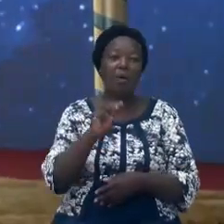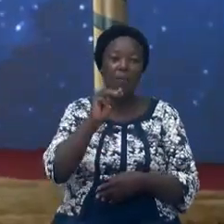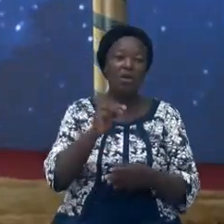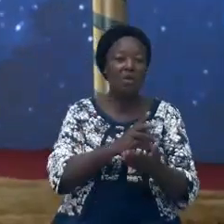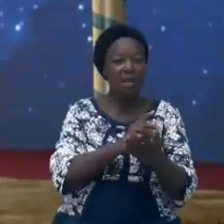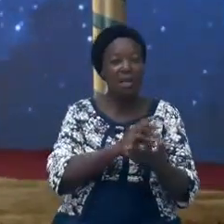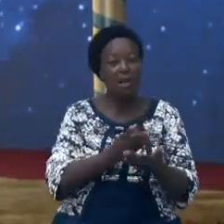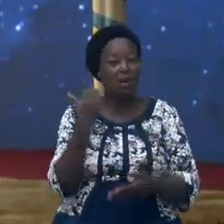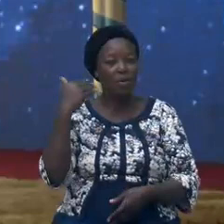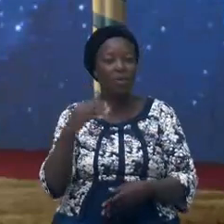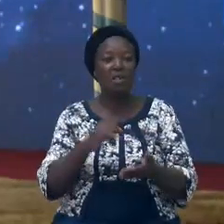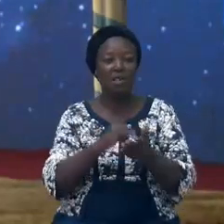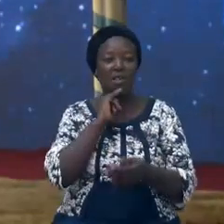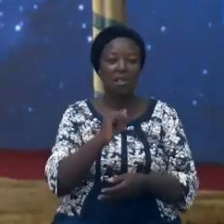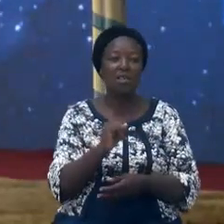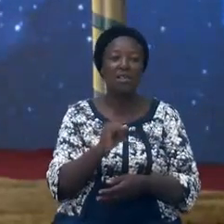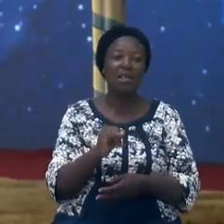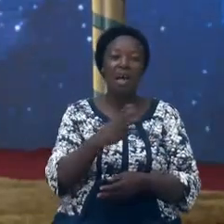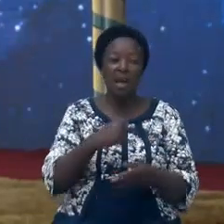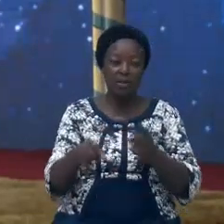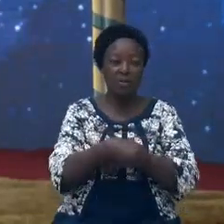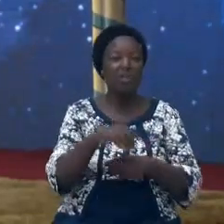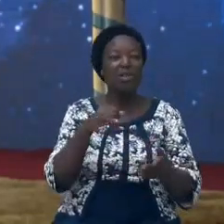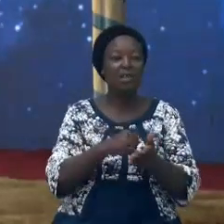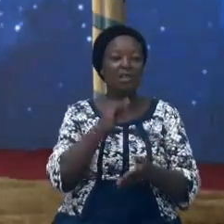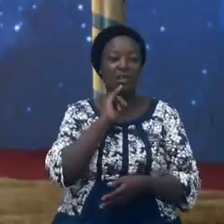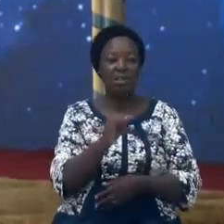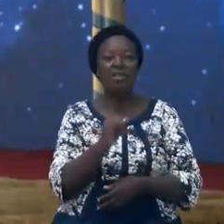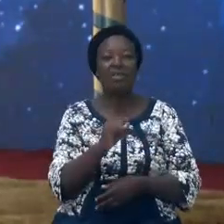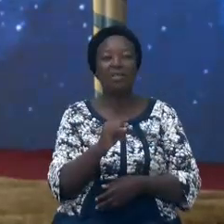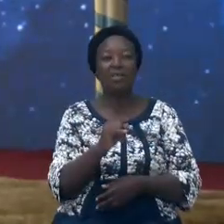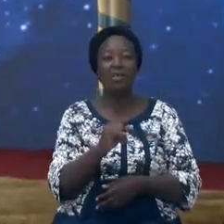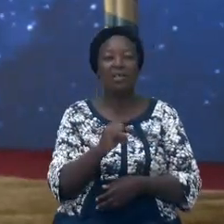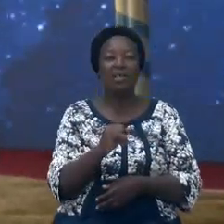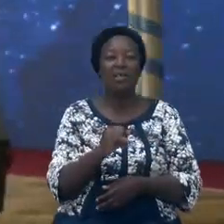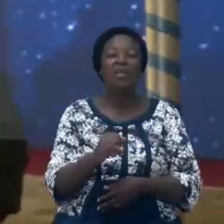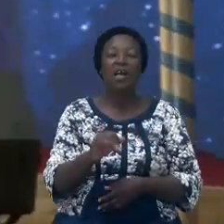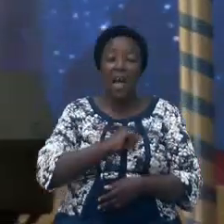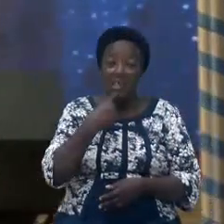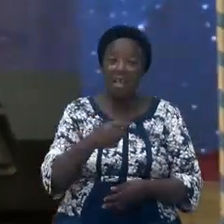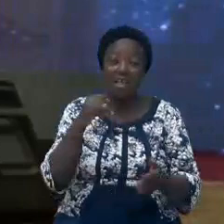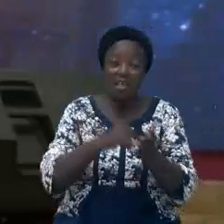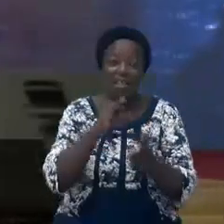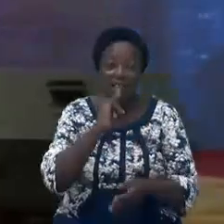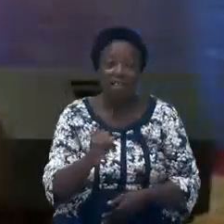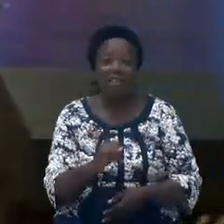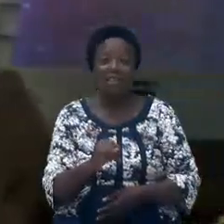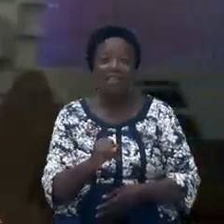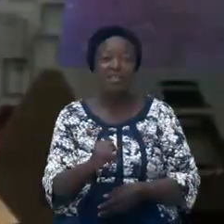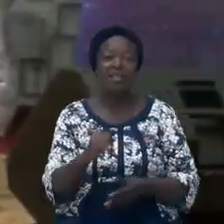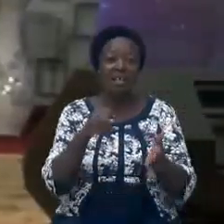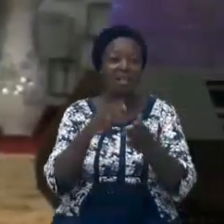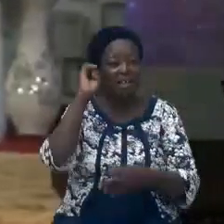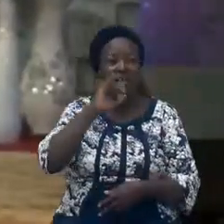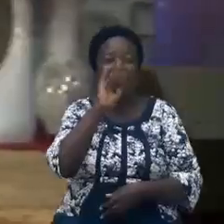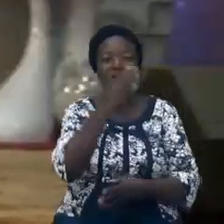it is. Millennium ago, it is. And today, it is. I